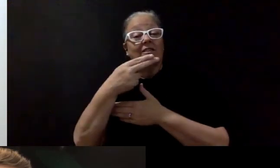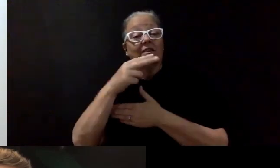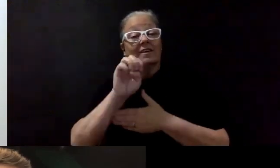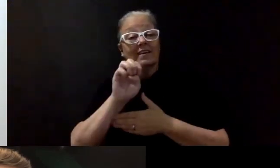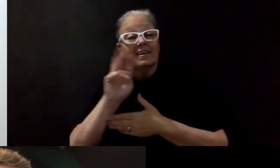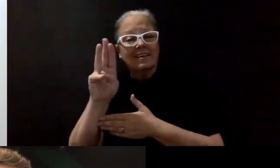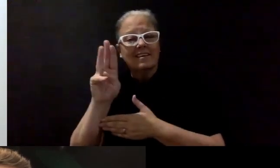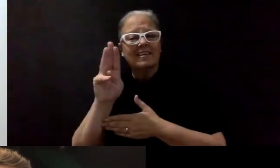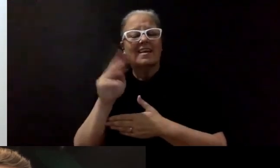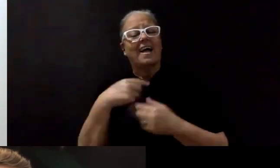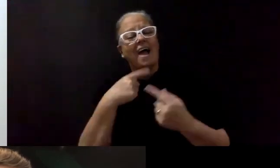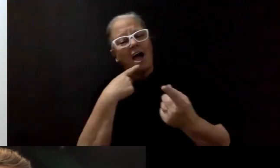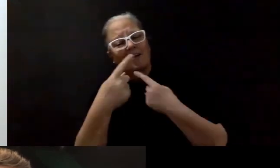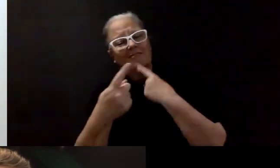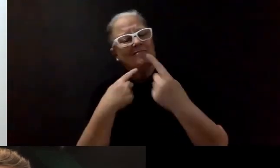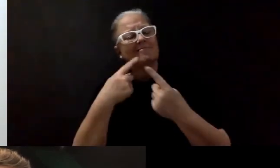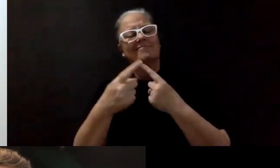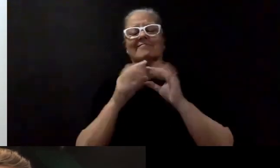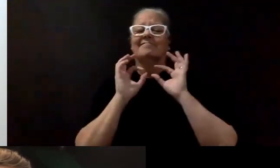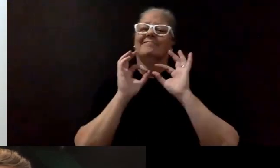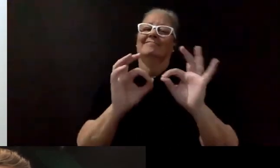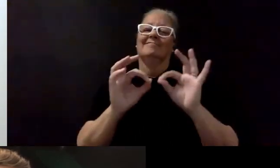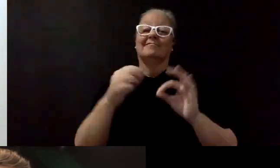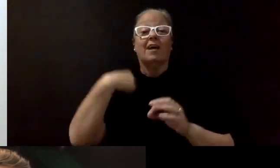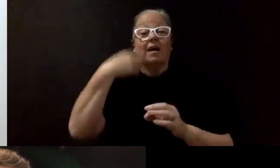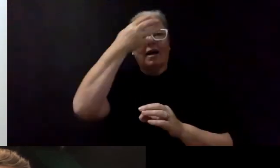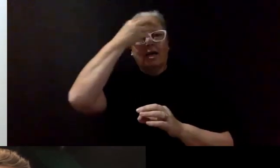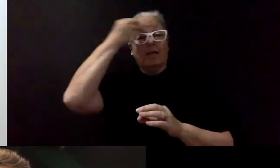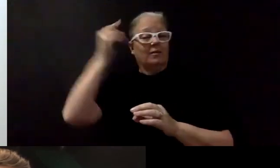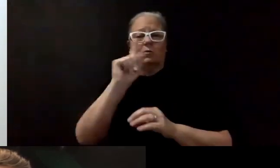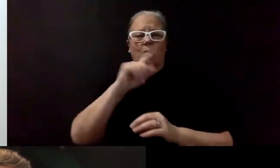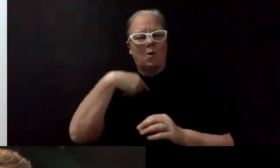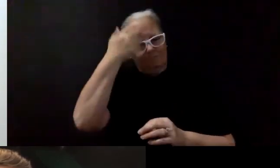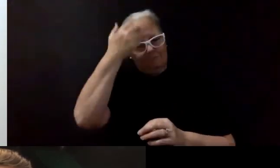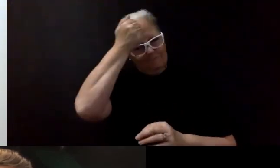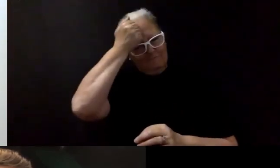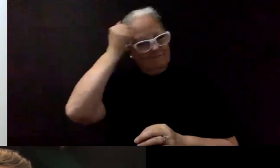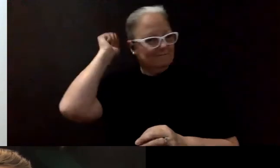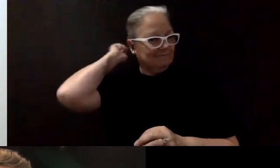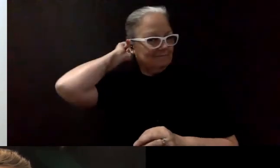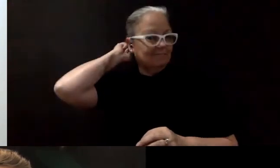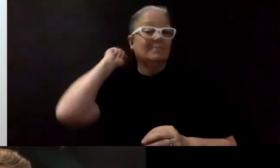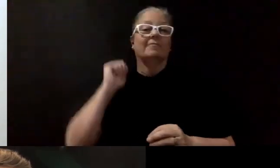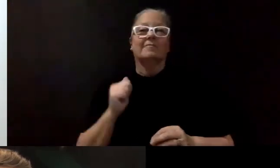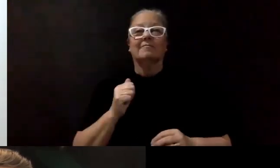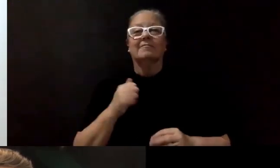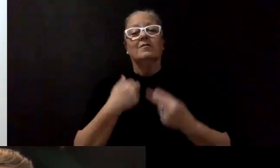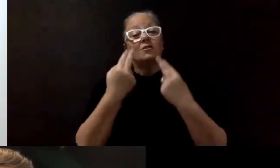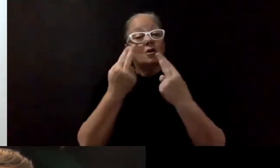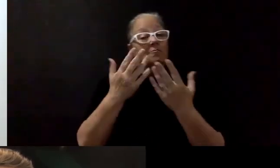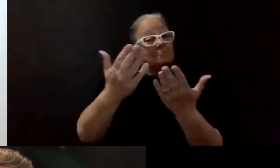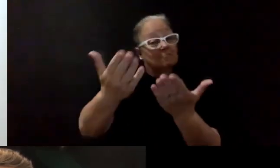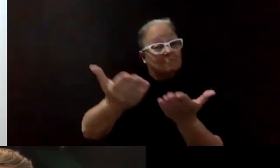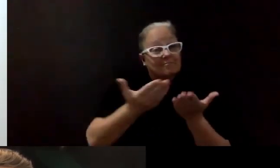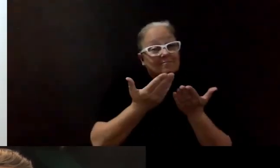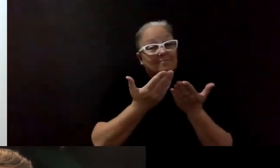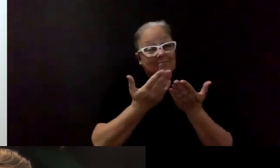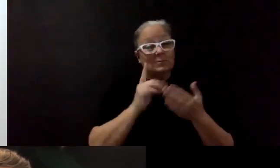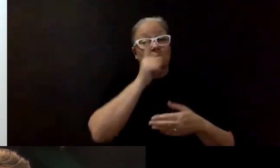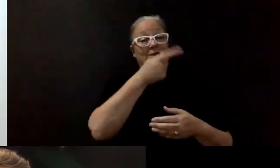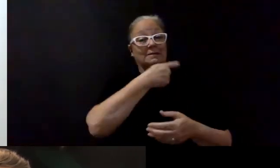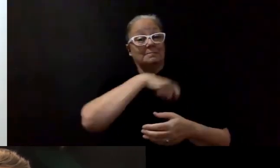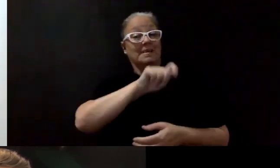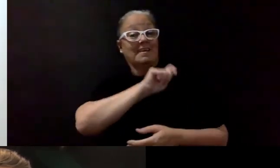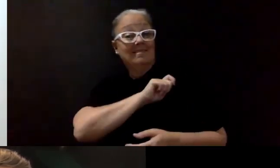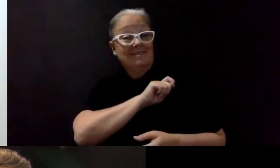meeting, which we will never forget. We hope to be able to welcome you in Minorca with open arms as soon as possible